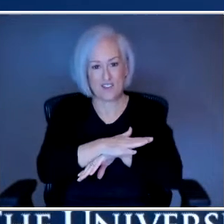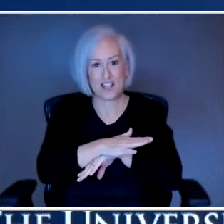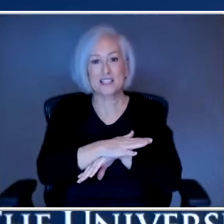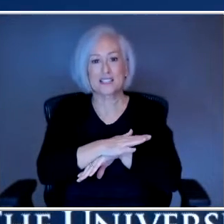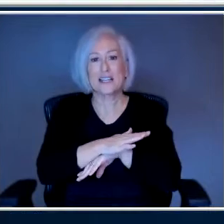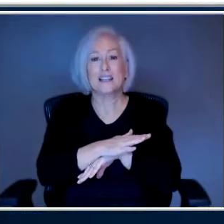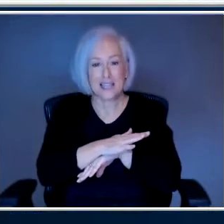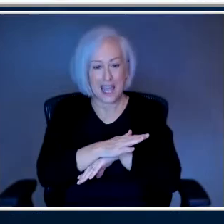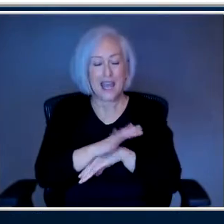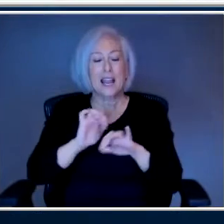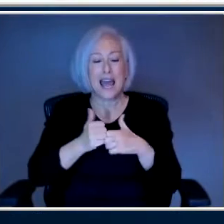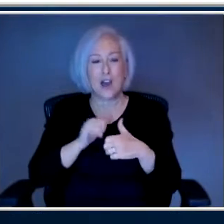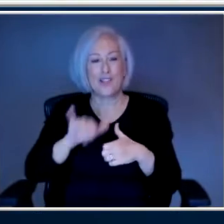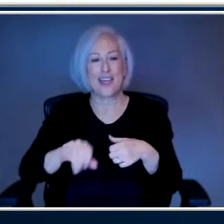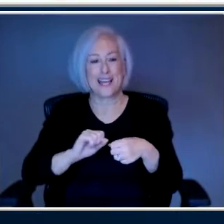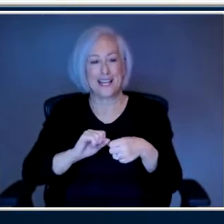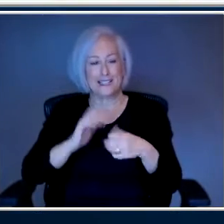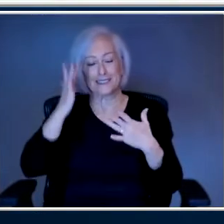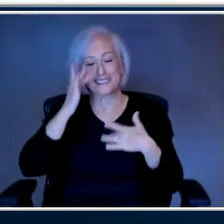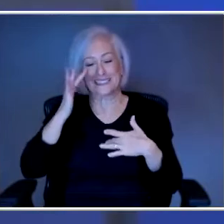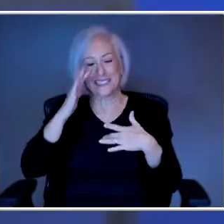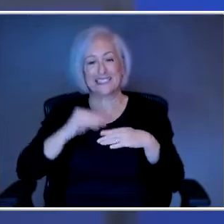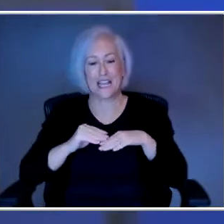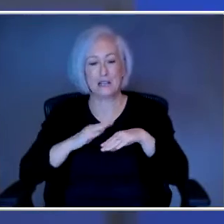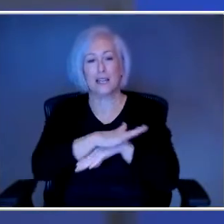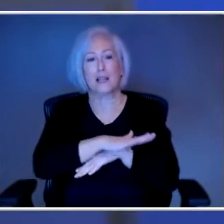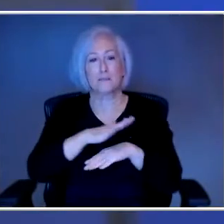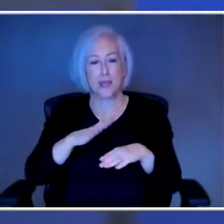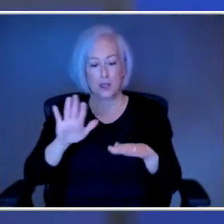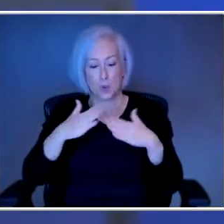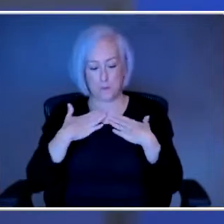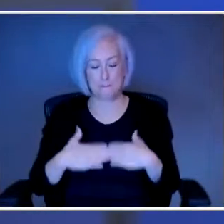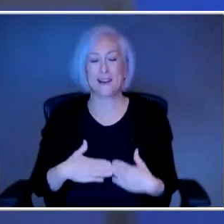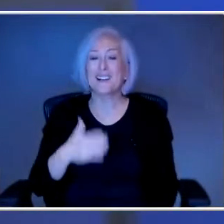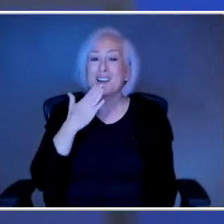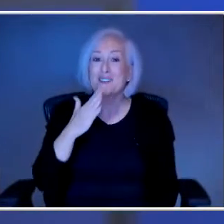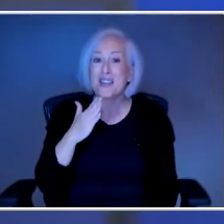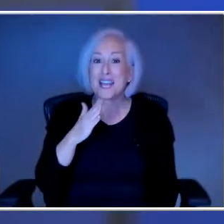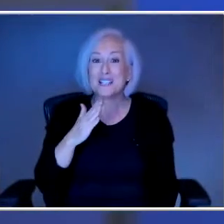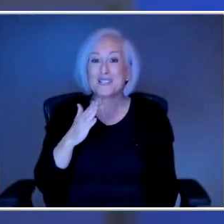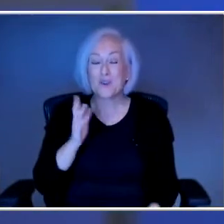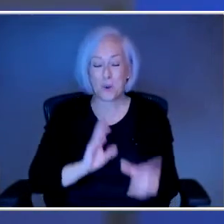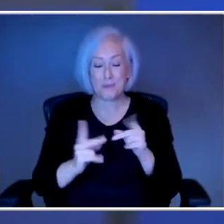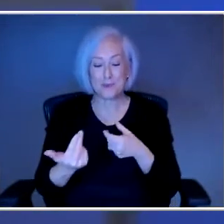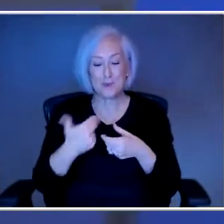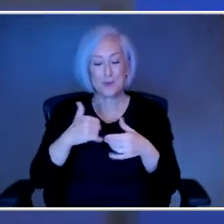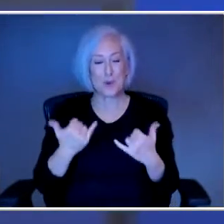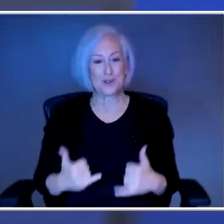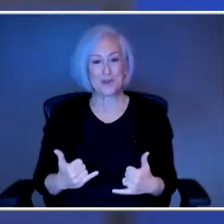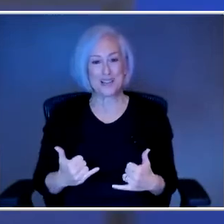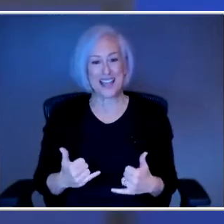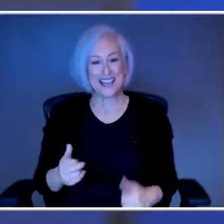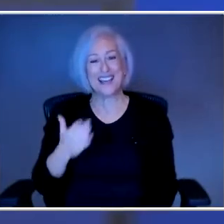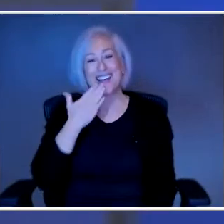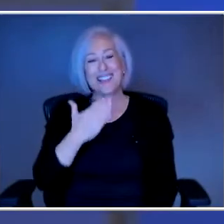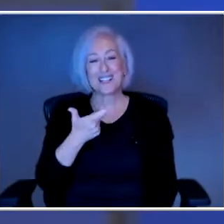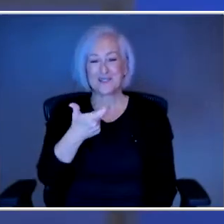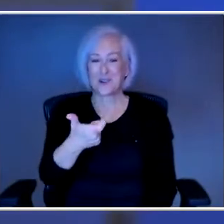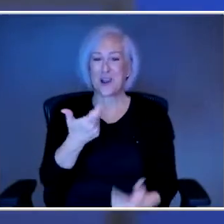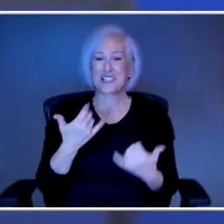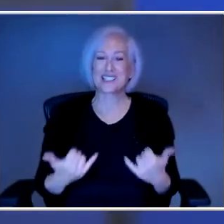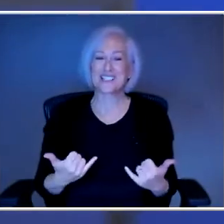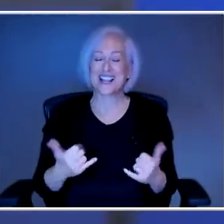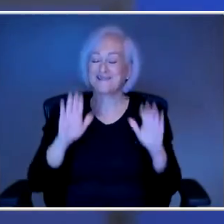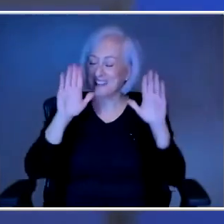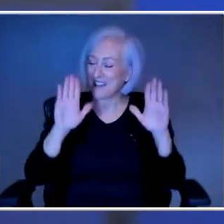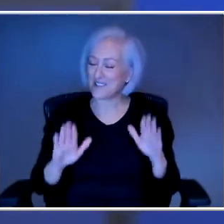as well. So. Hawk, thank you so much. Yeah. Thanks to our guest today and to our viewers, as always, for being with us. Have a great Friday, great weekend.